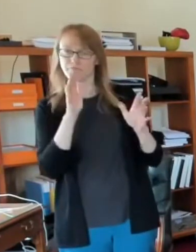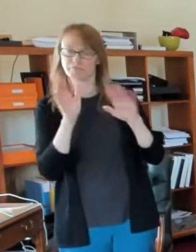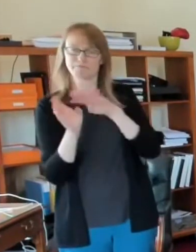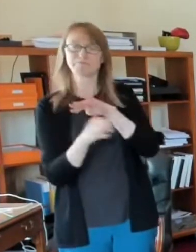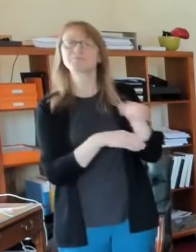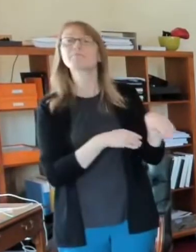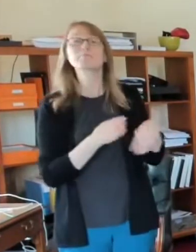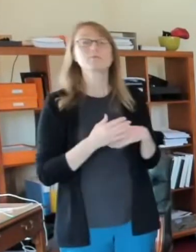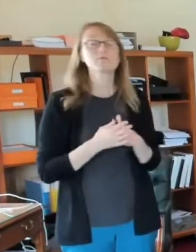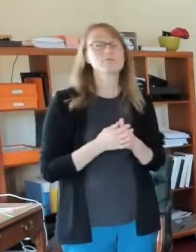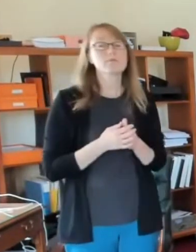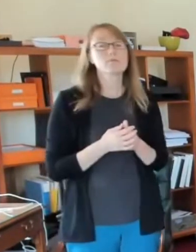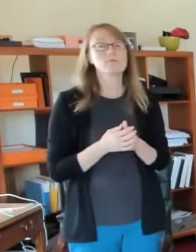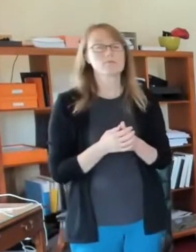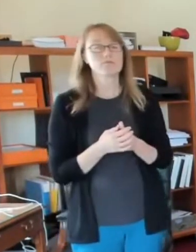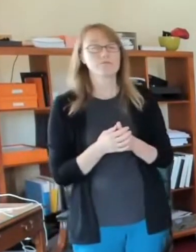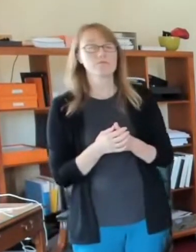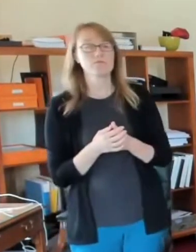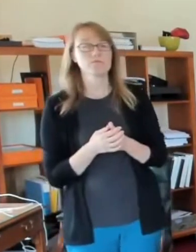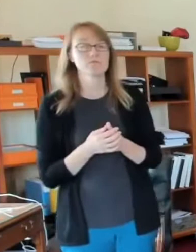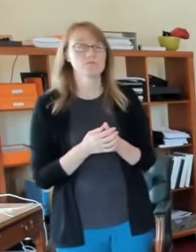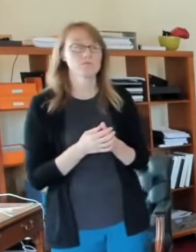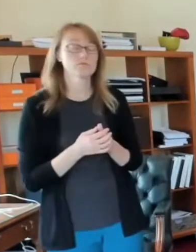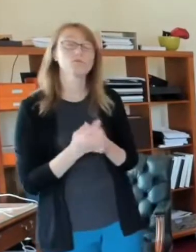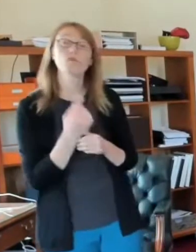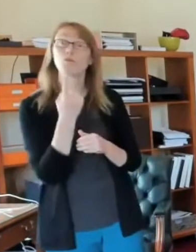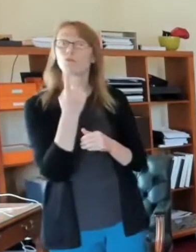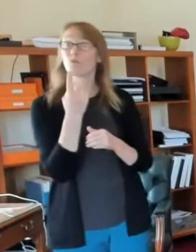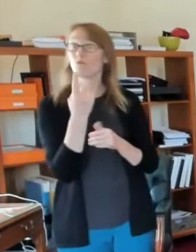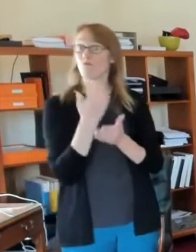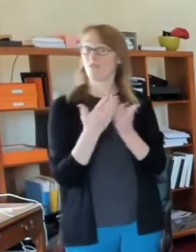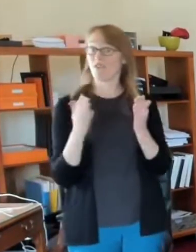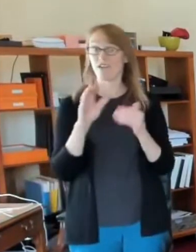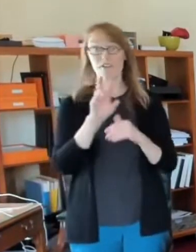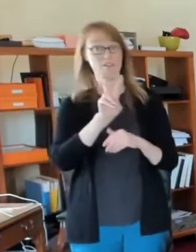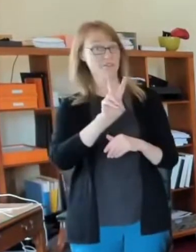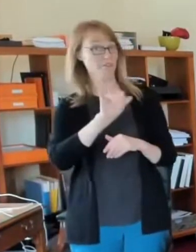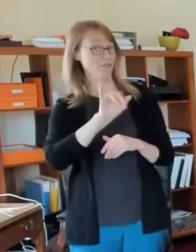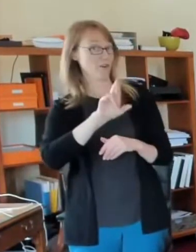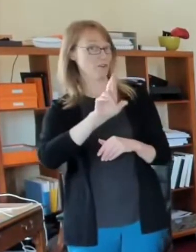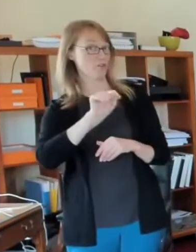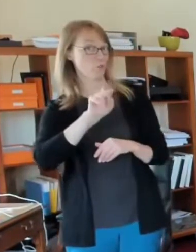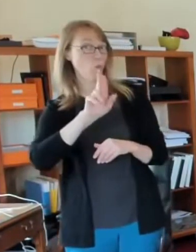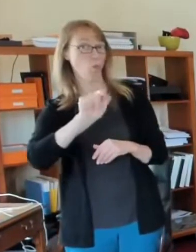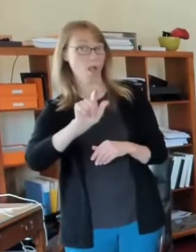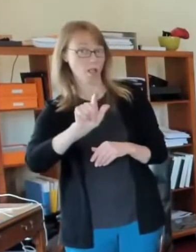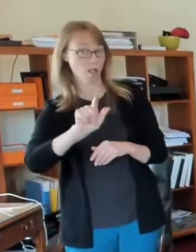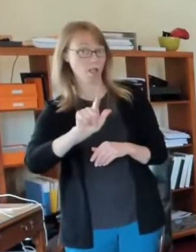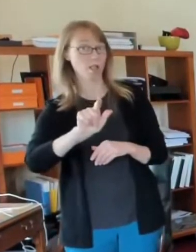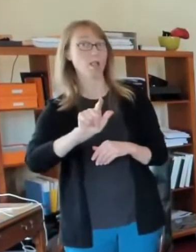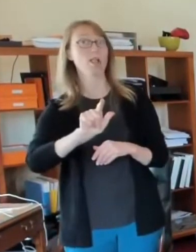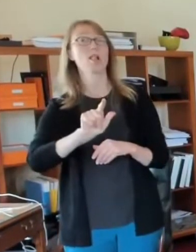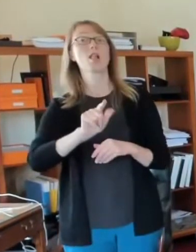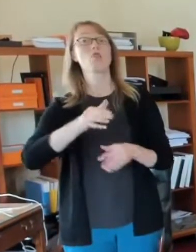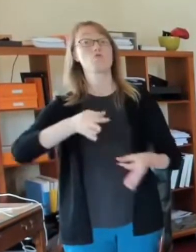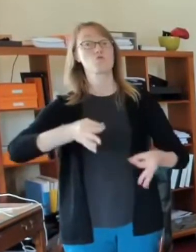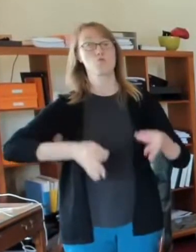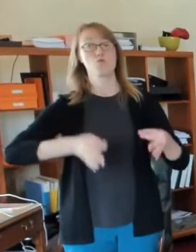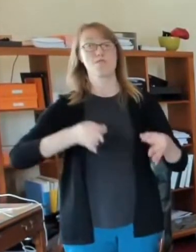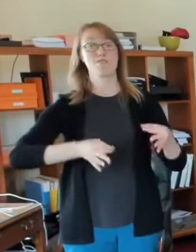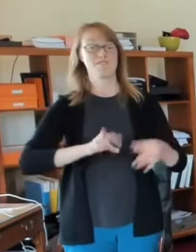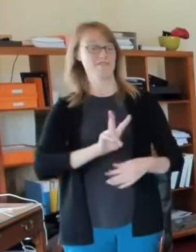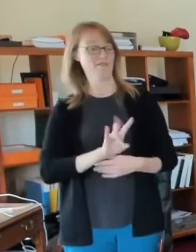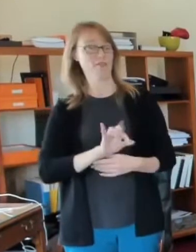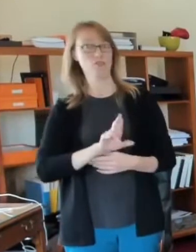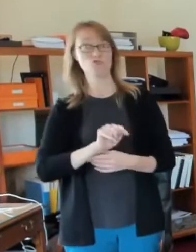Two things. One is virtual court. So for the municipal court in the city of